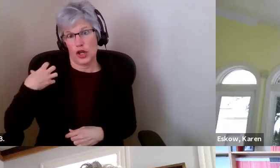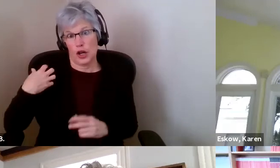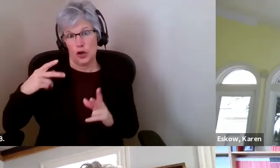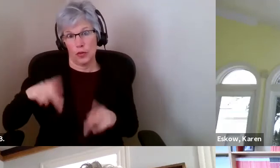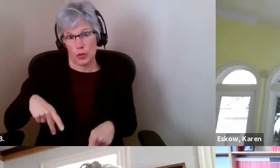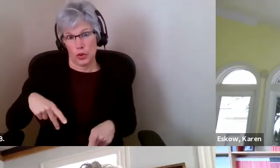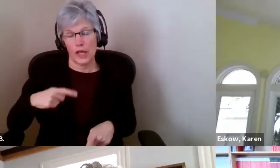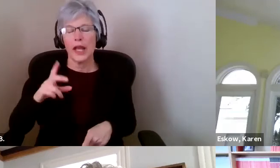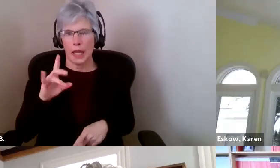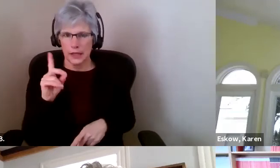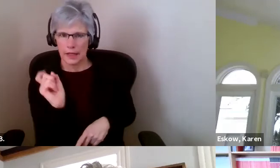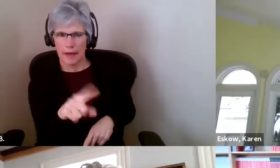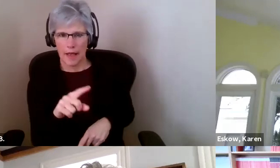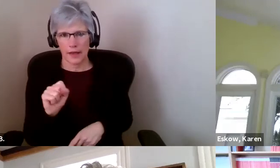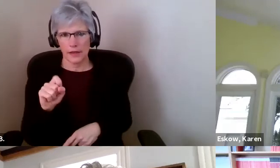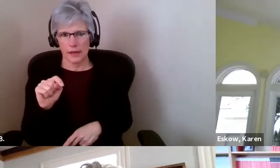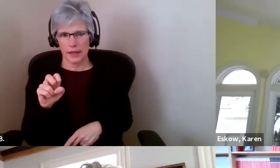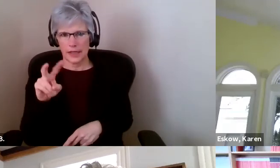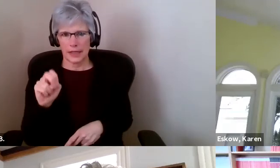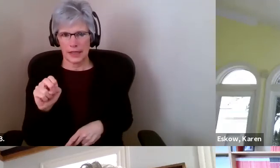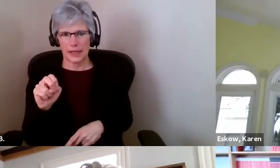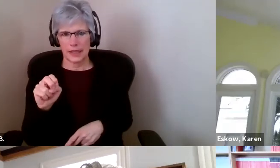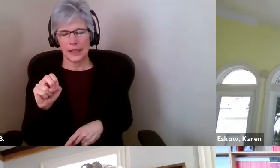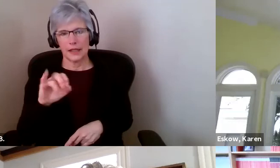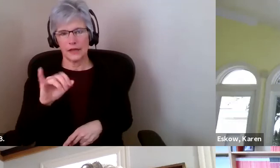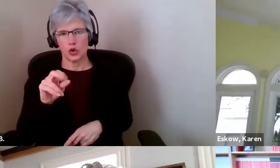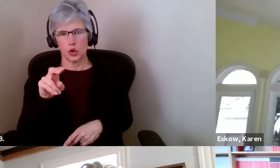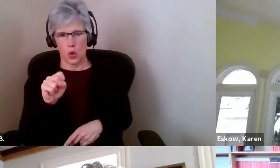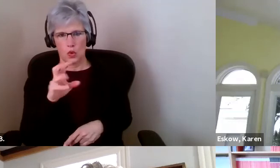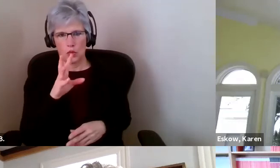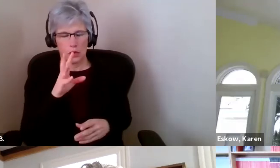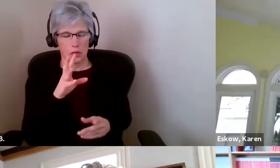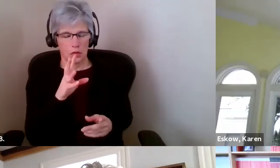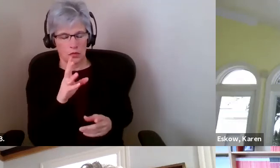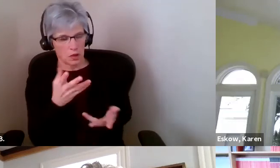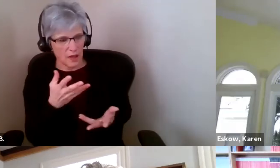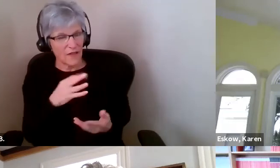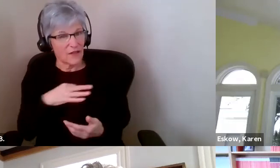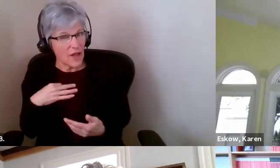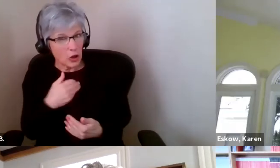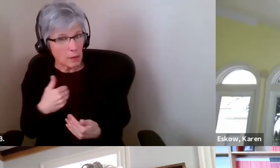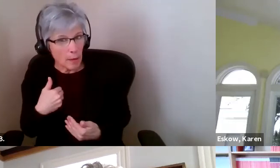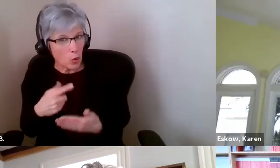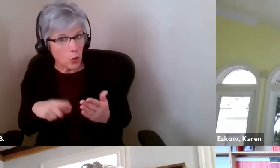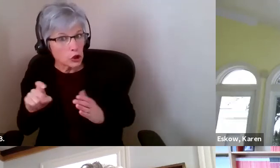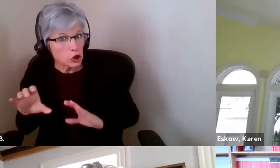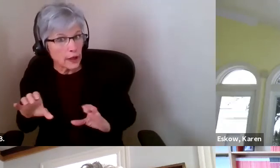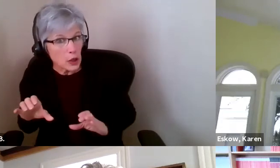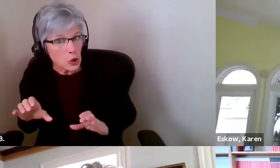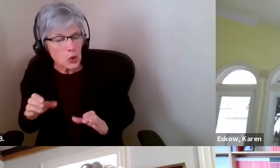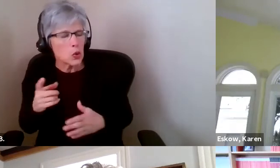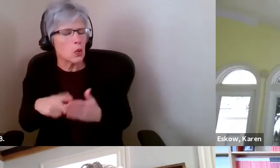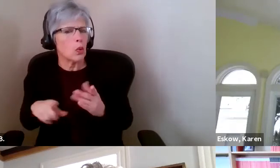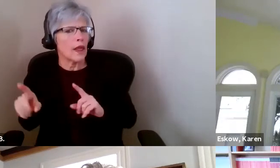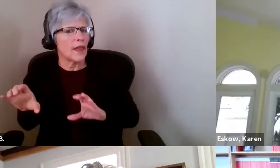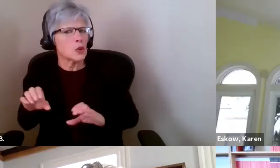asked Steve Jones to talk to leadership about what faculty members should do and how they should handle this scenario in a classroom.